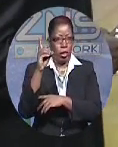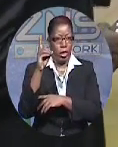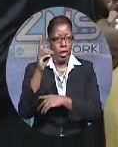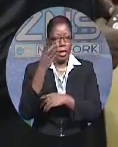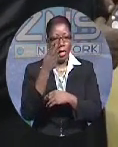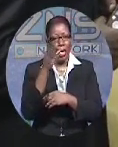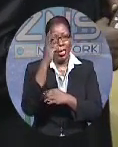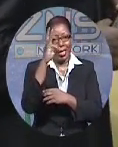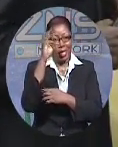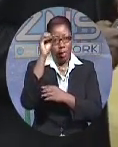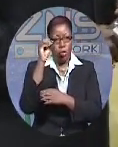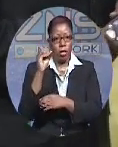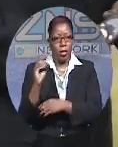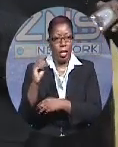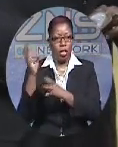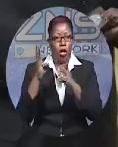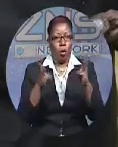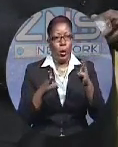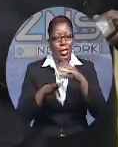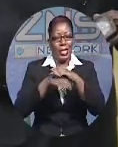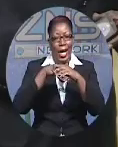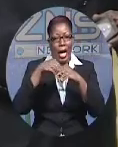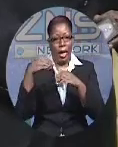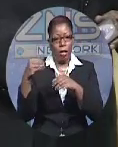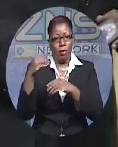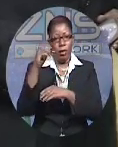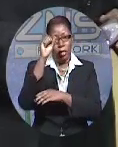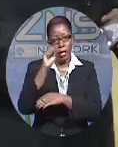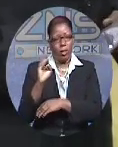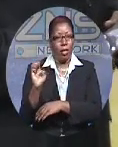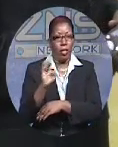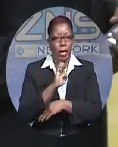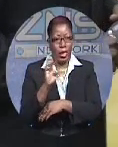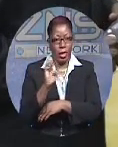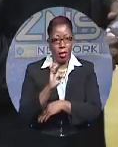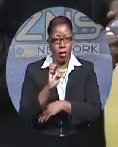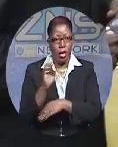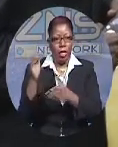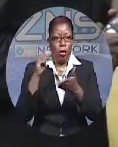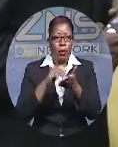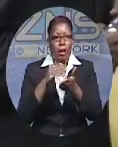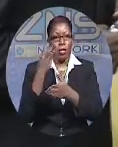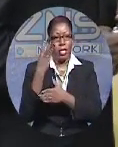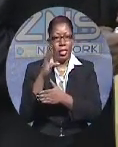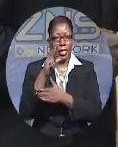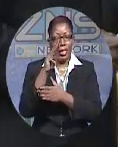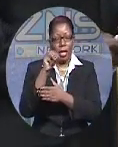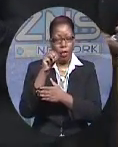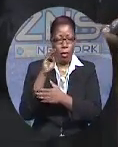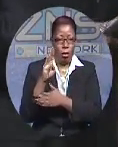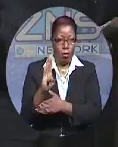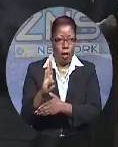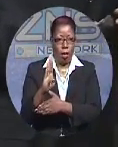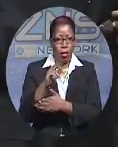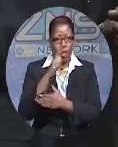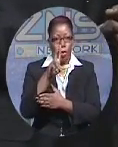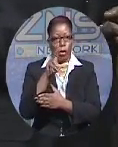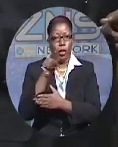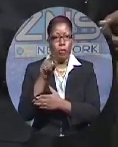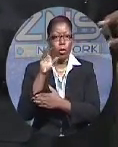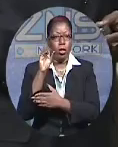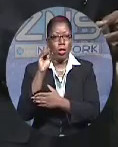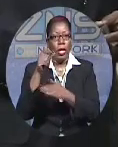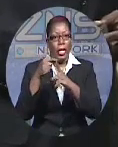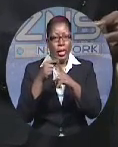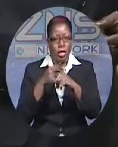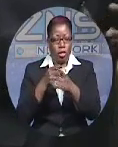humidity 66%, winds out of the south southeast at 8 knots, your barometric pressure 1016.0 millibars, is 30.00